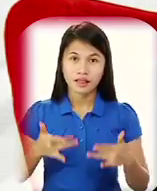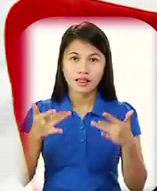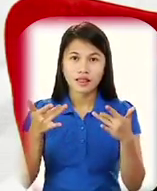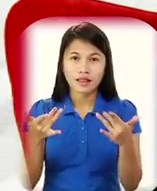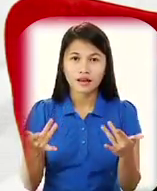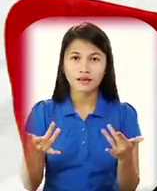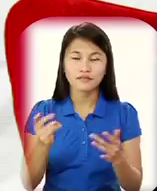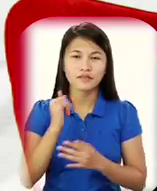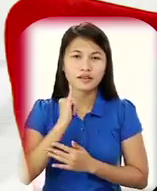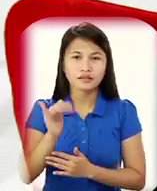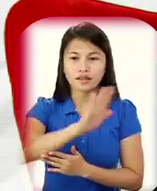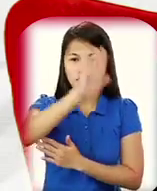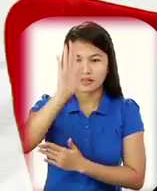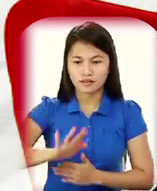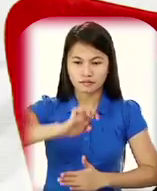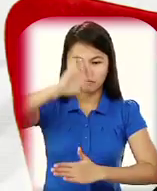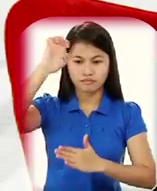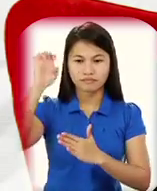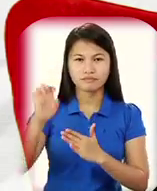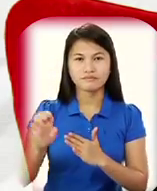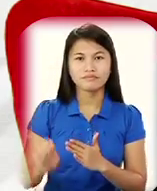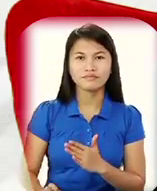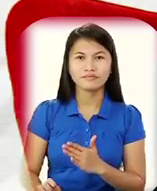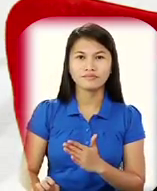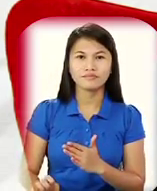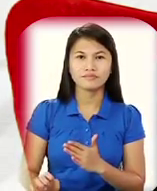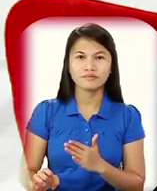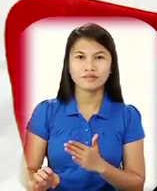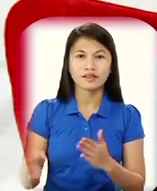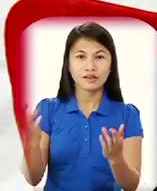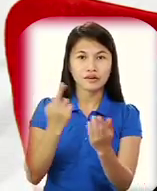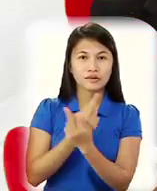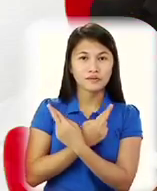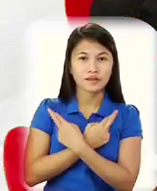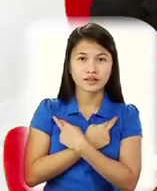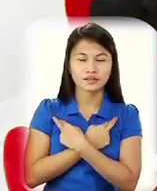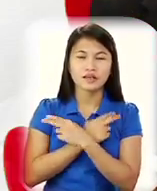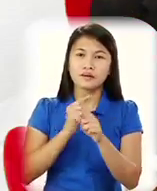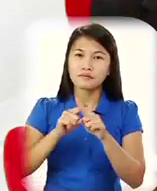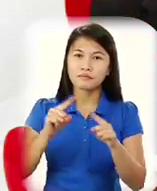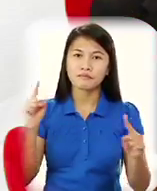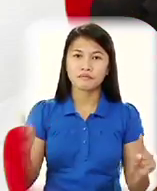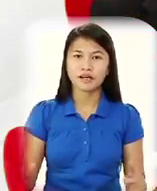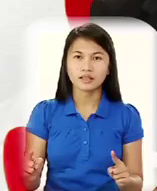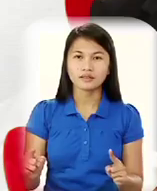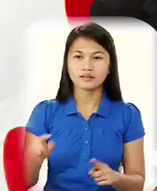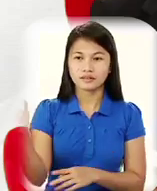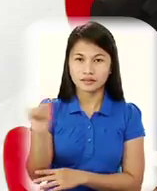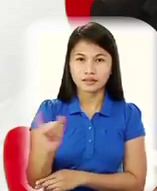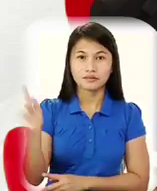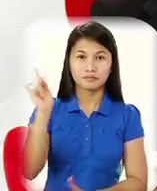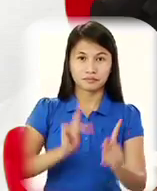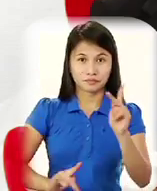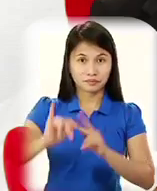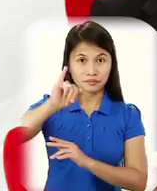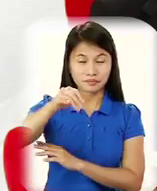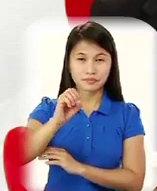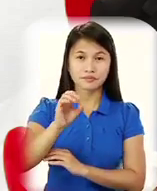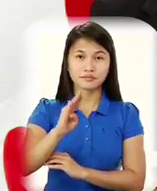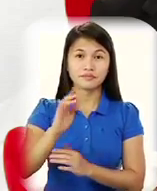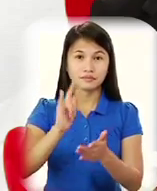Life is a never-ending restlessness. But it is to people like